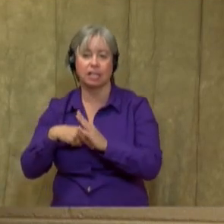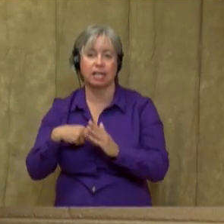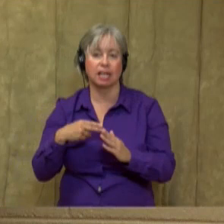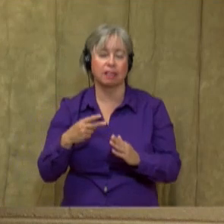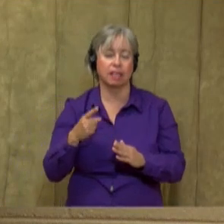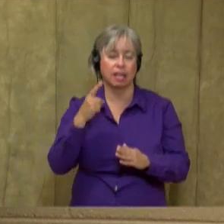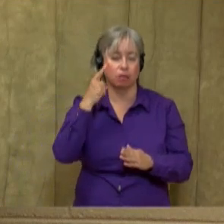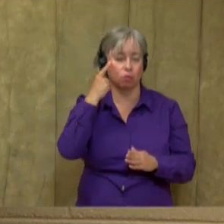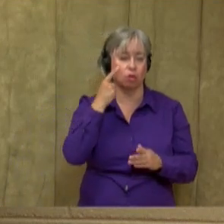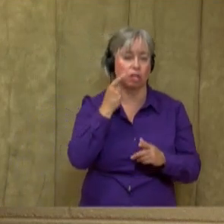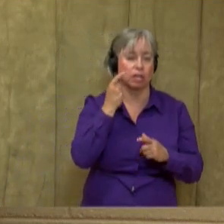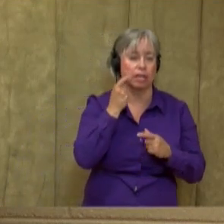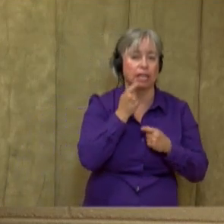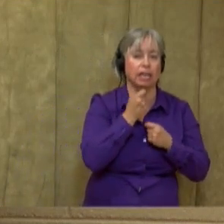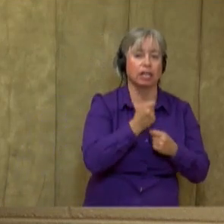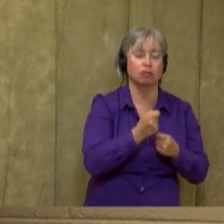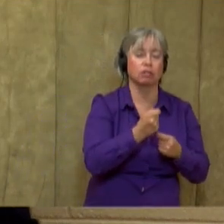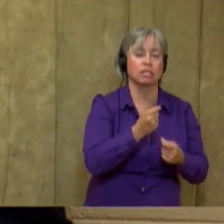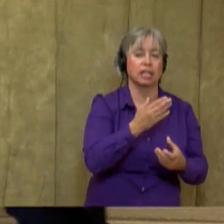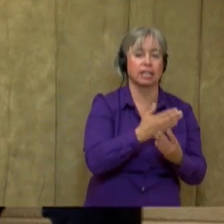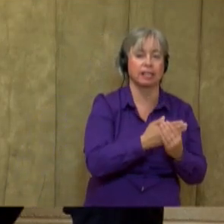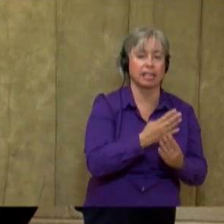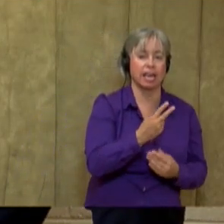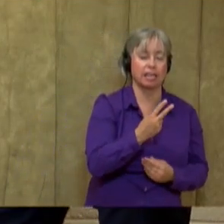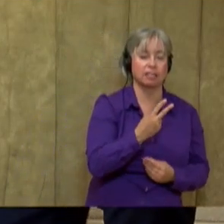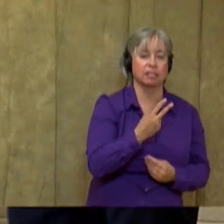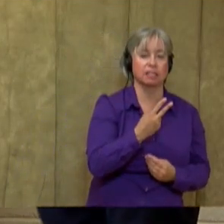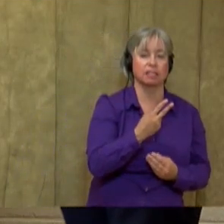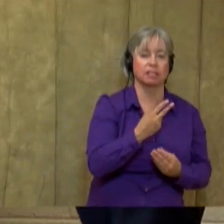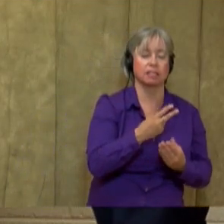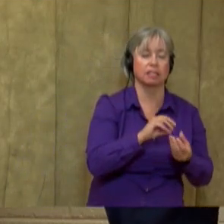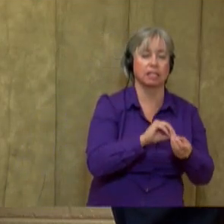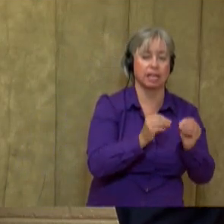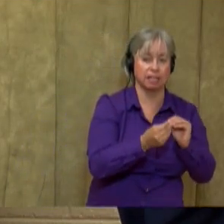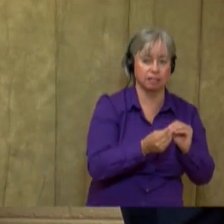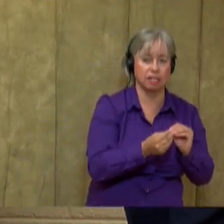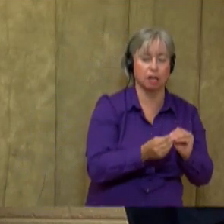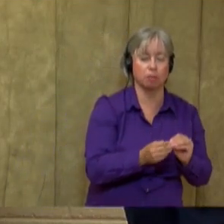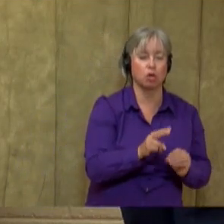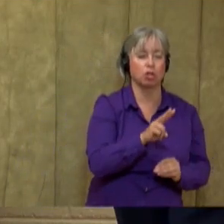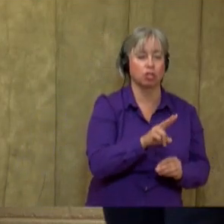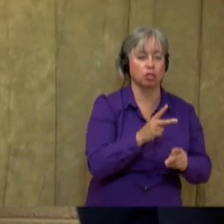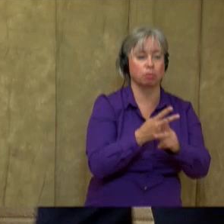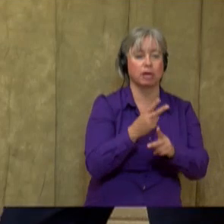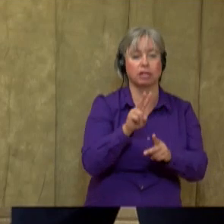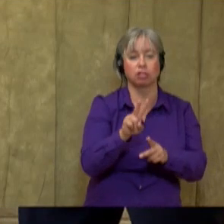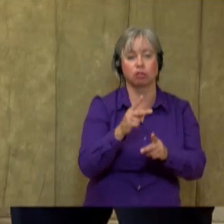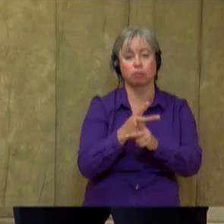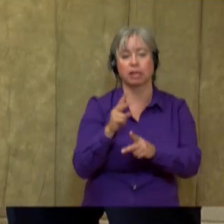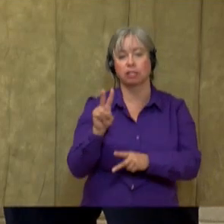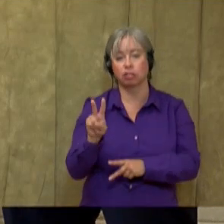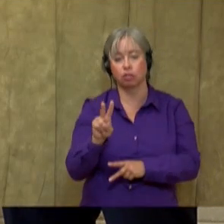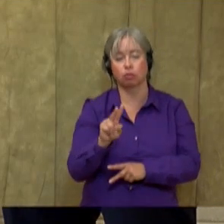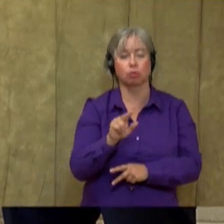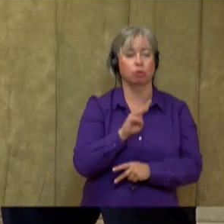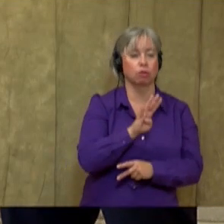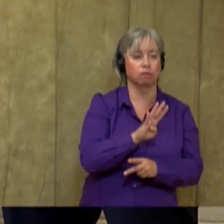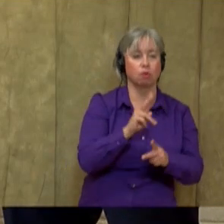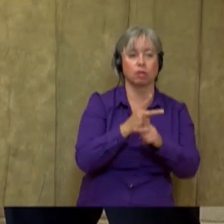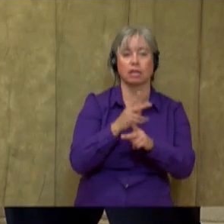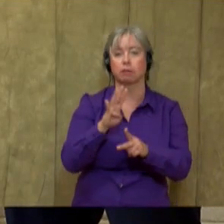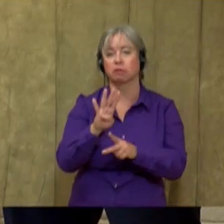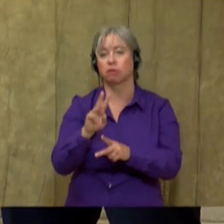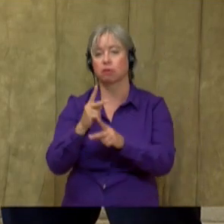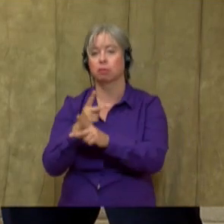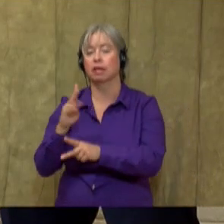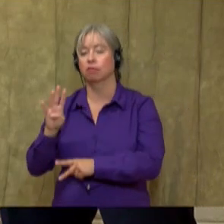a 2 by 2 by 2 case, a 3 by 3 by 3 case, a 4 by 4 by 4 case. So in order for us to really explore whether